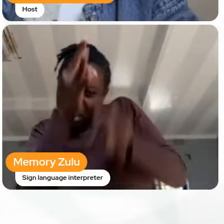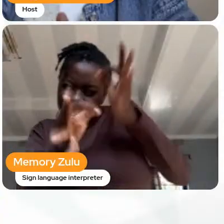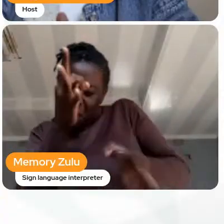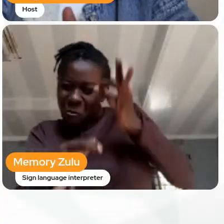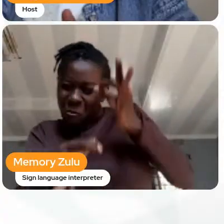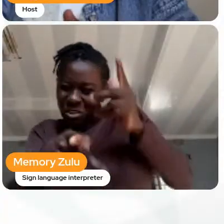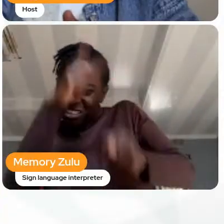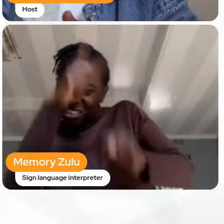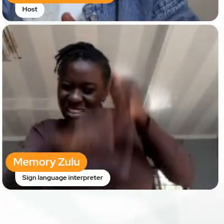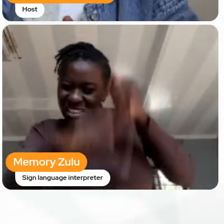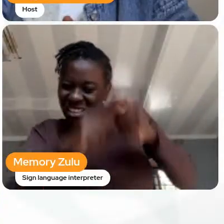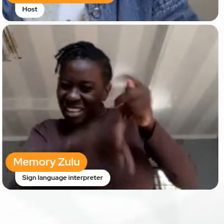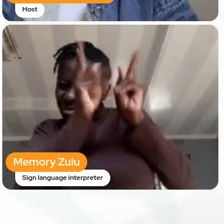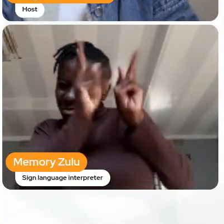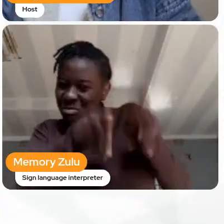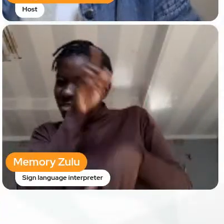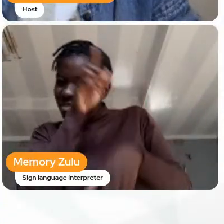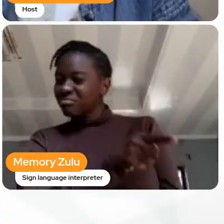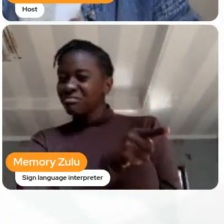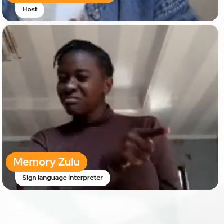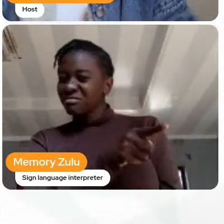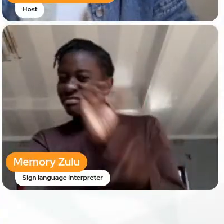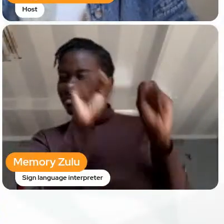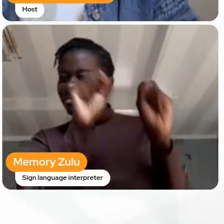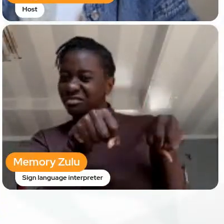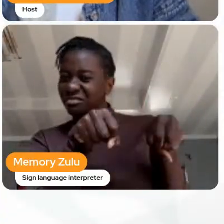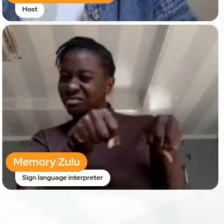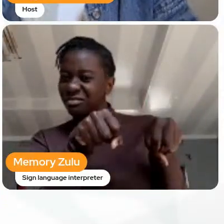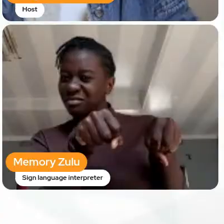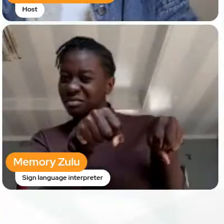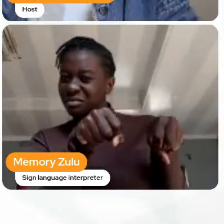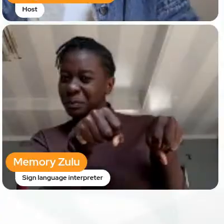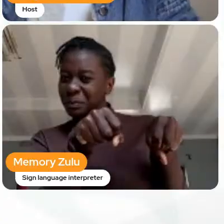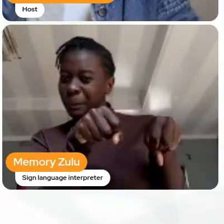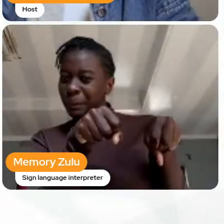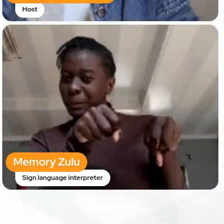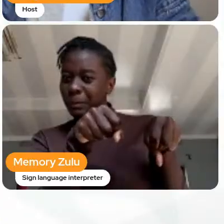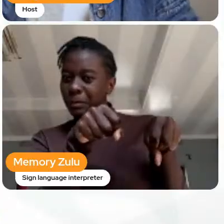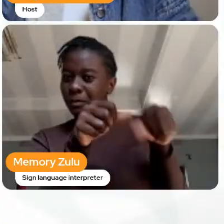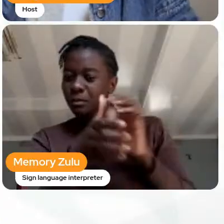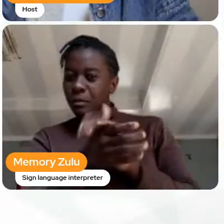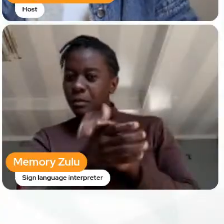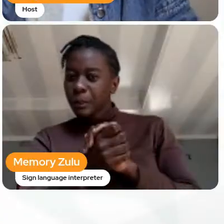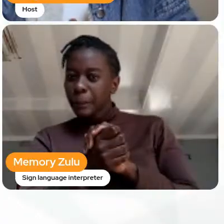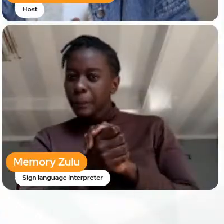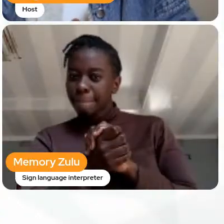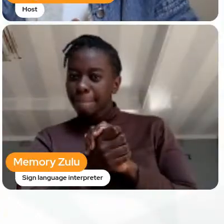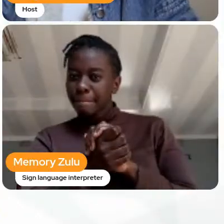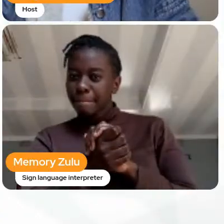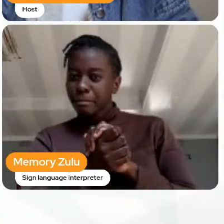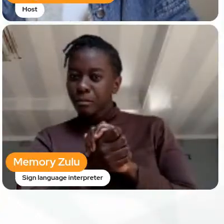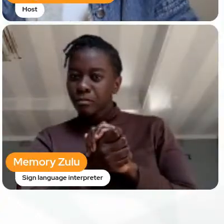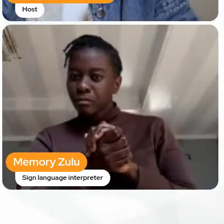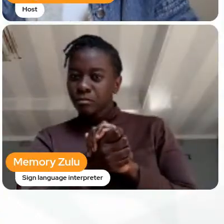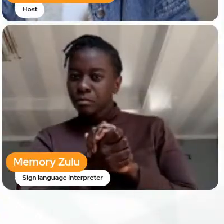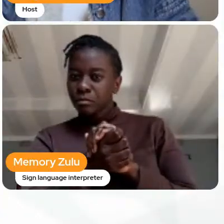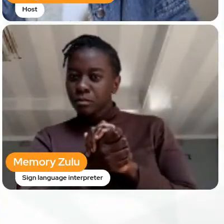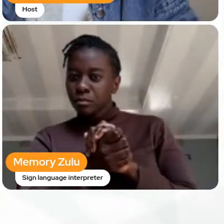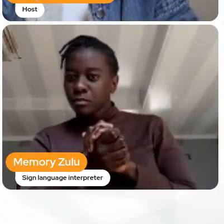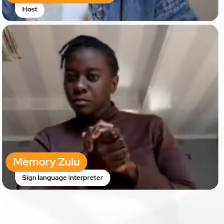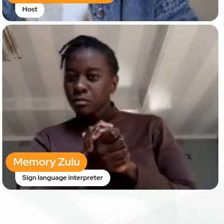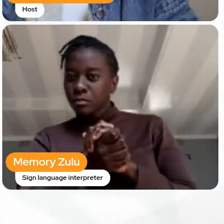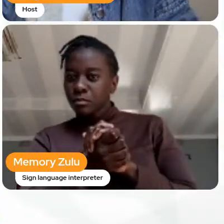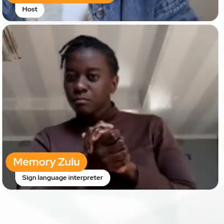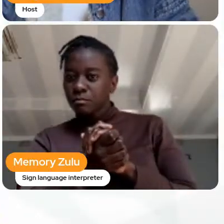that the sexually transmitted disease might affect. So it is possible also to have a